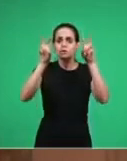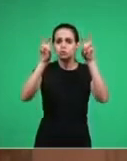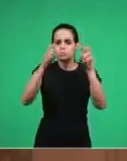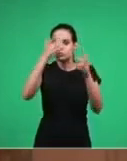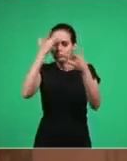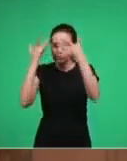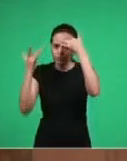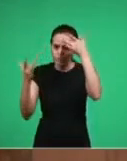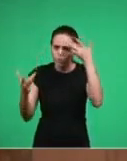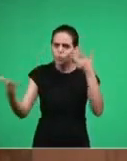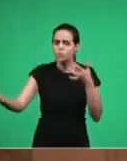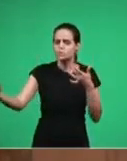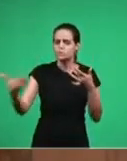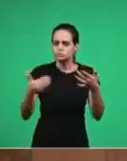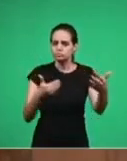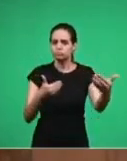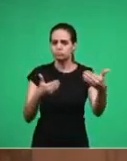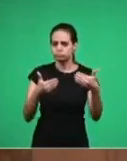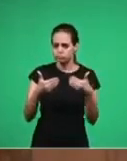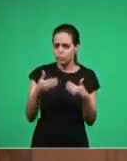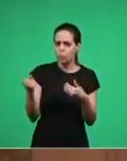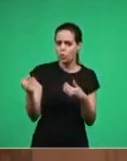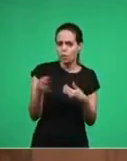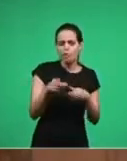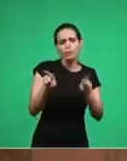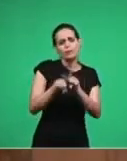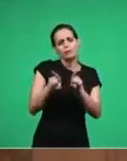strive to do this better and better.